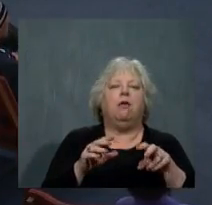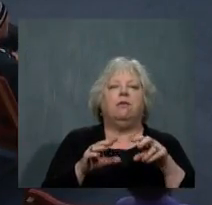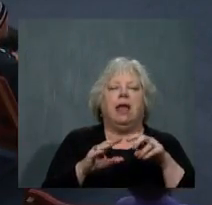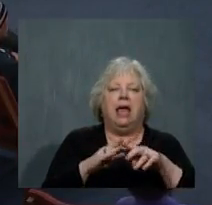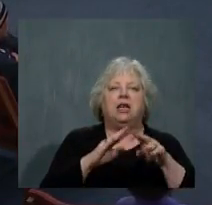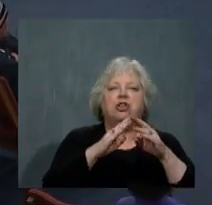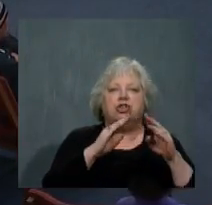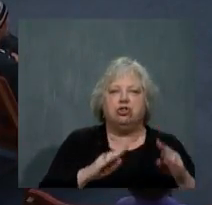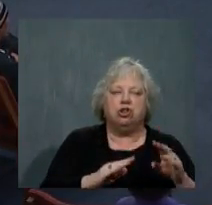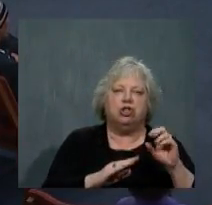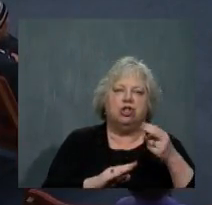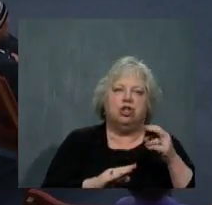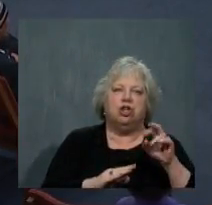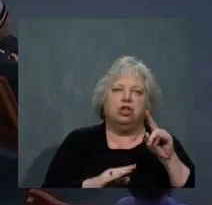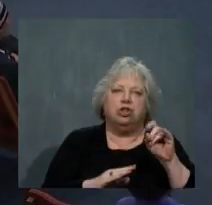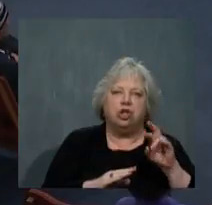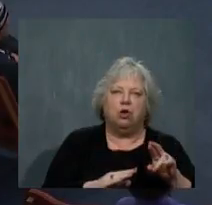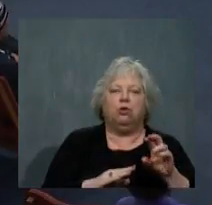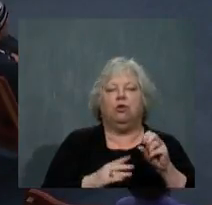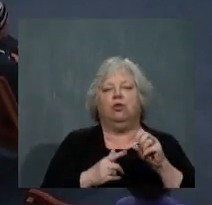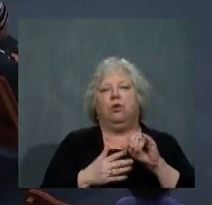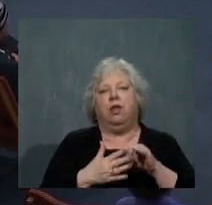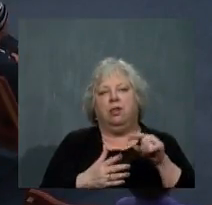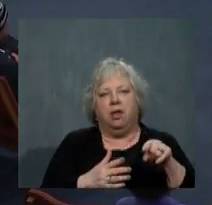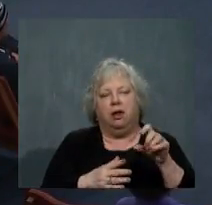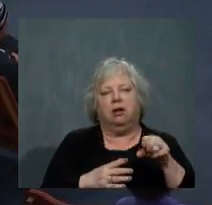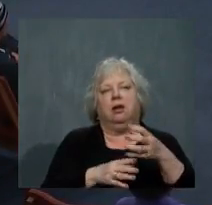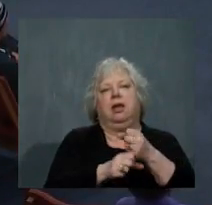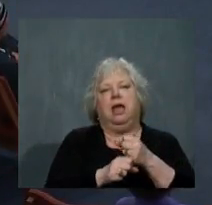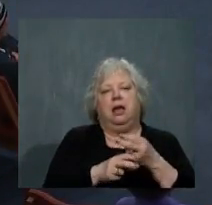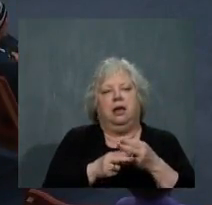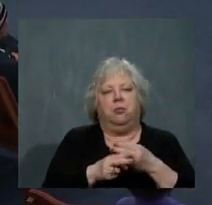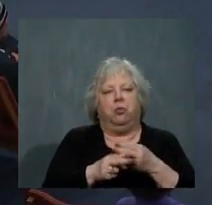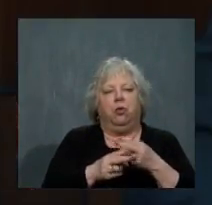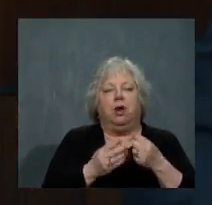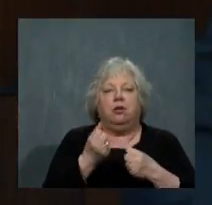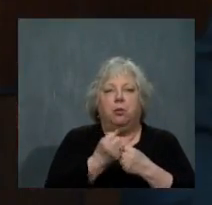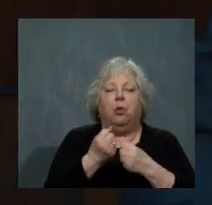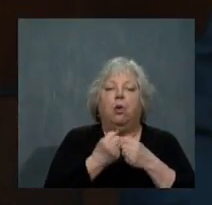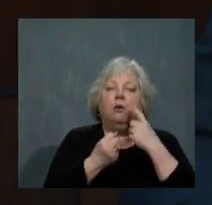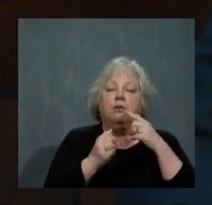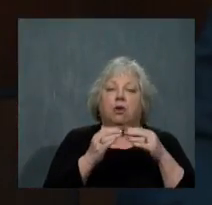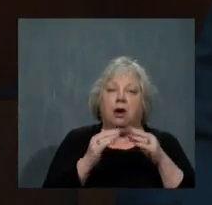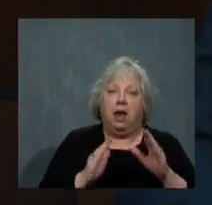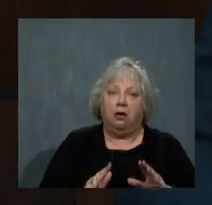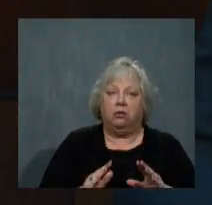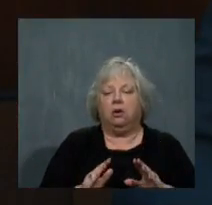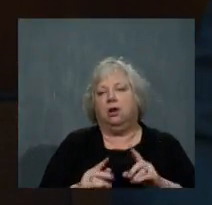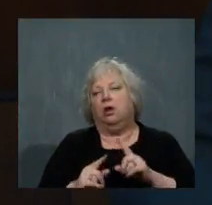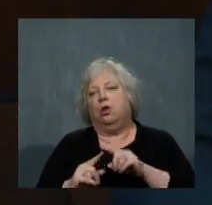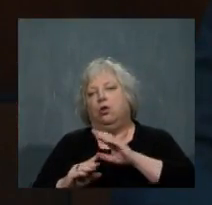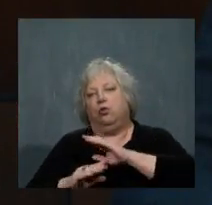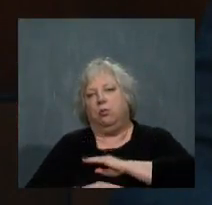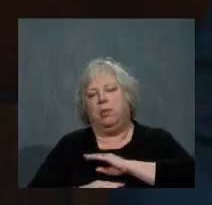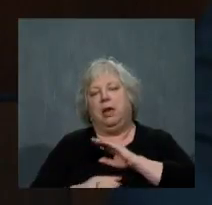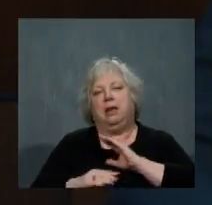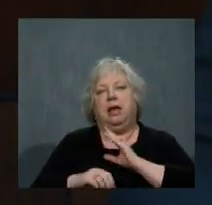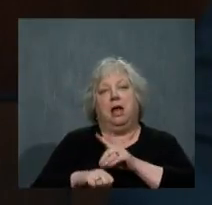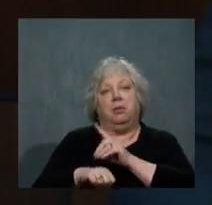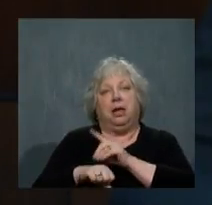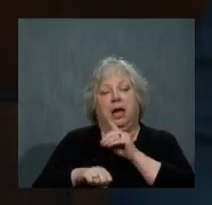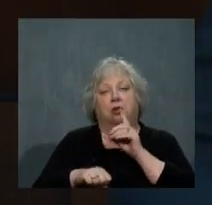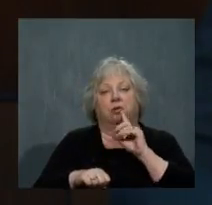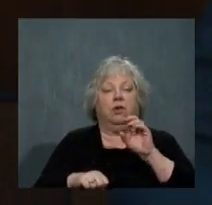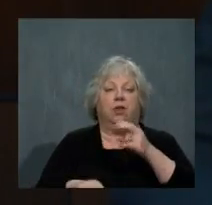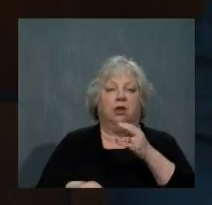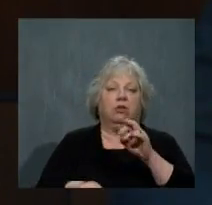they get that, hopefully, that temporary supportive help in terms of housing. And so in order to meet the obligations of those